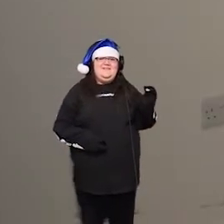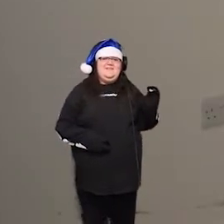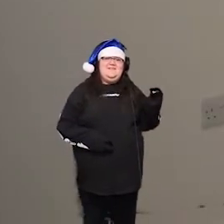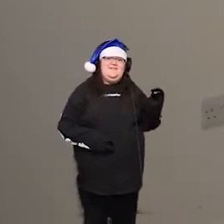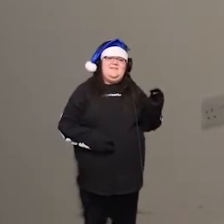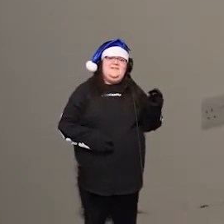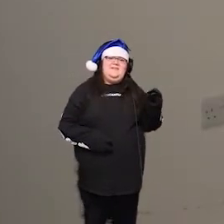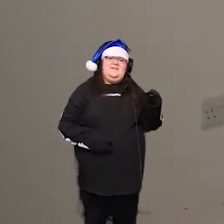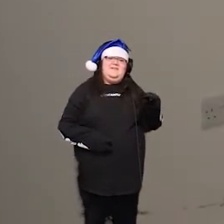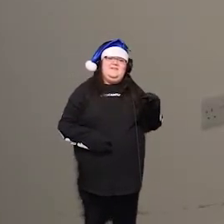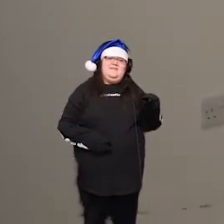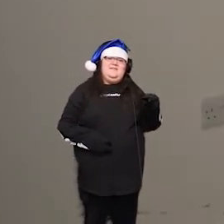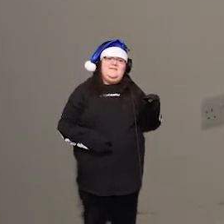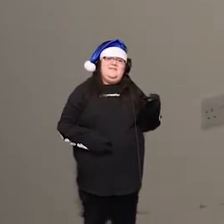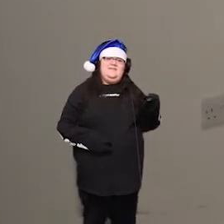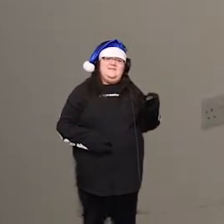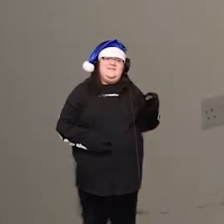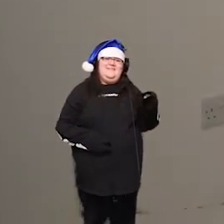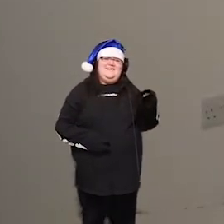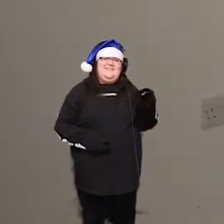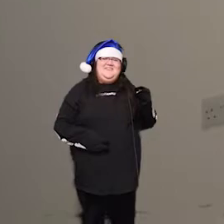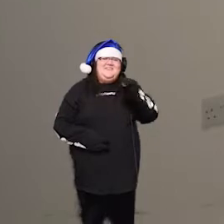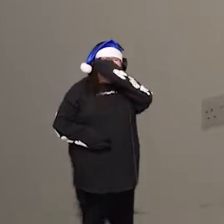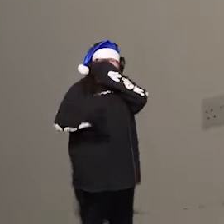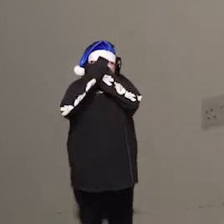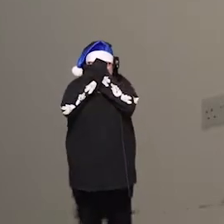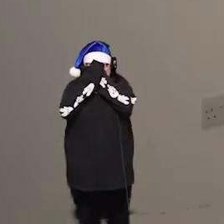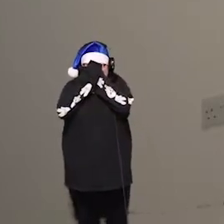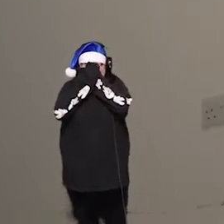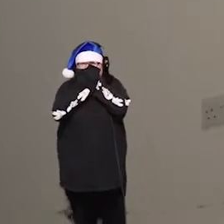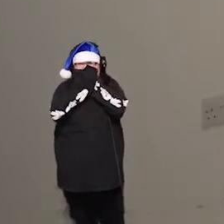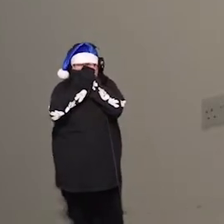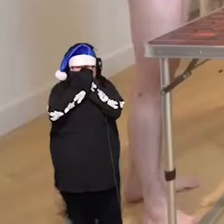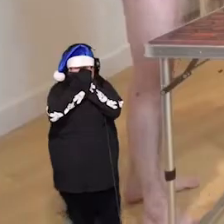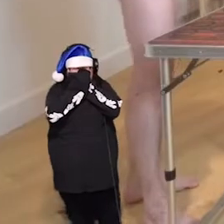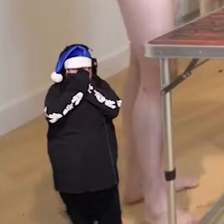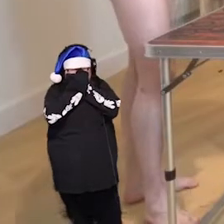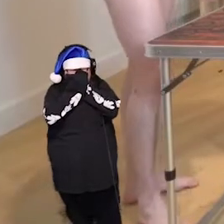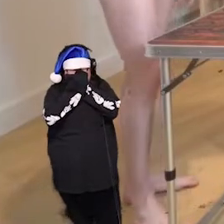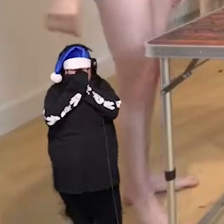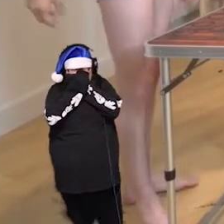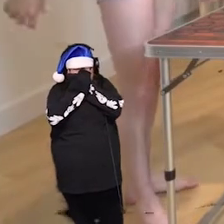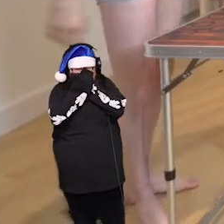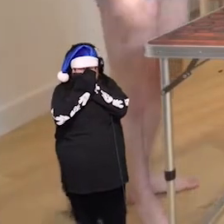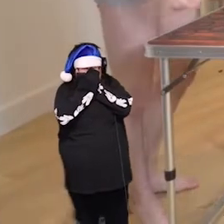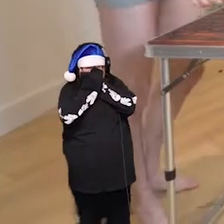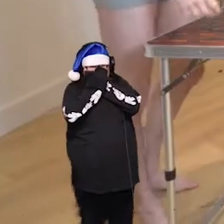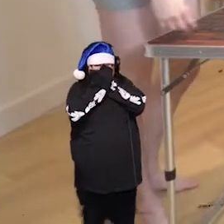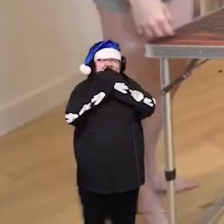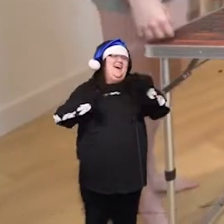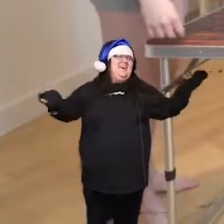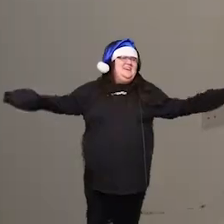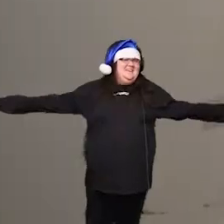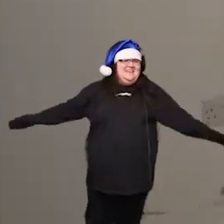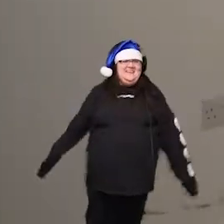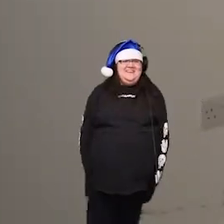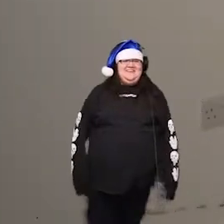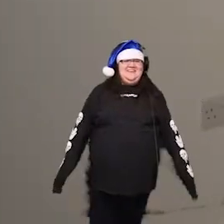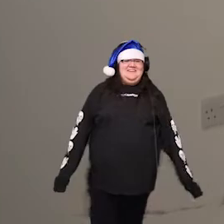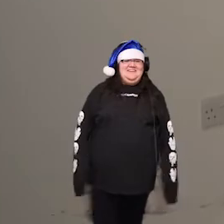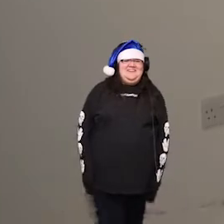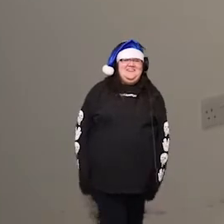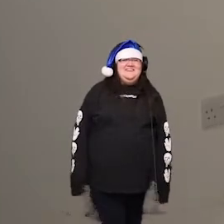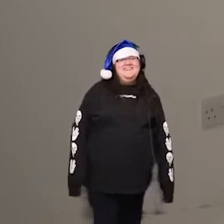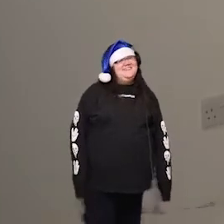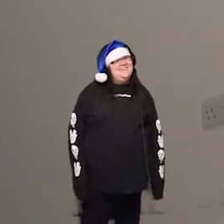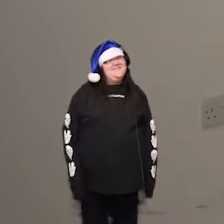birthday? Fuck off, man. Do you actually know that? One in a 365 chance. I'm a lucky